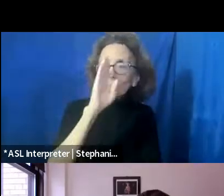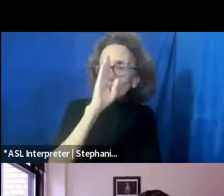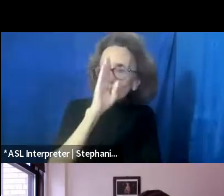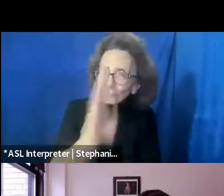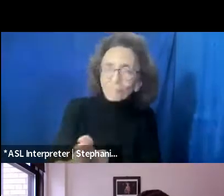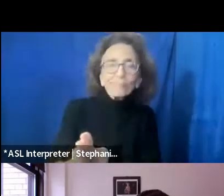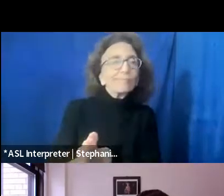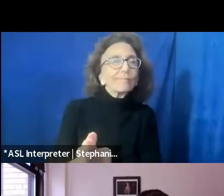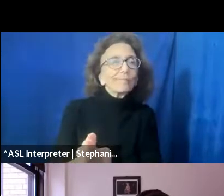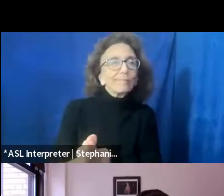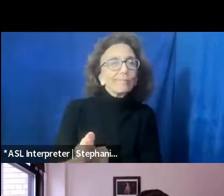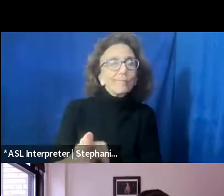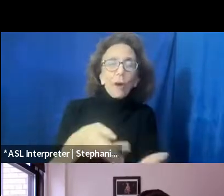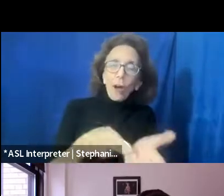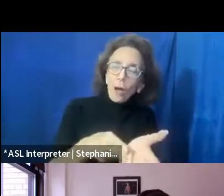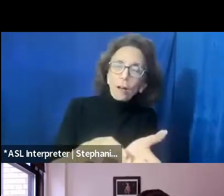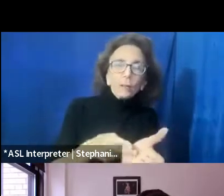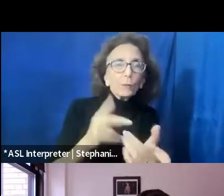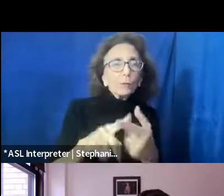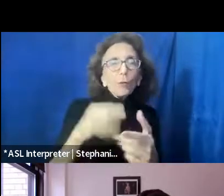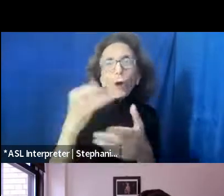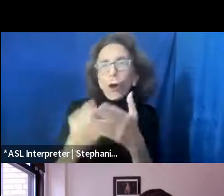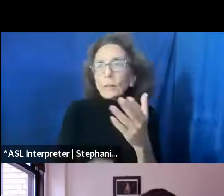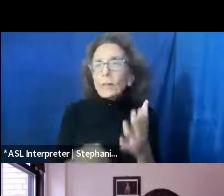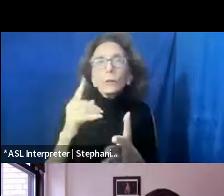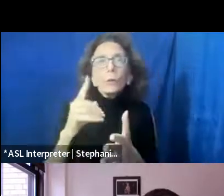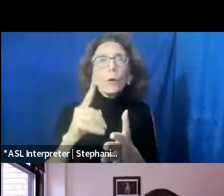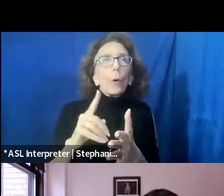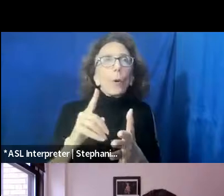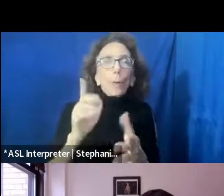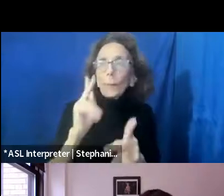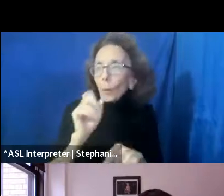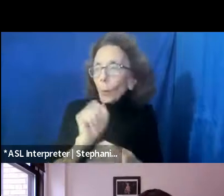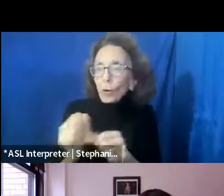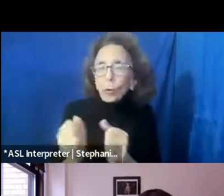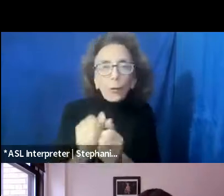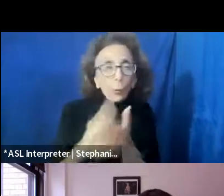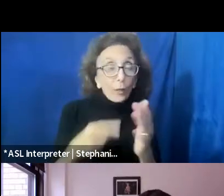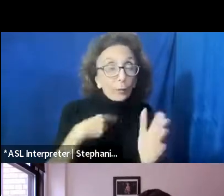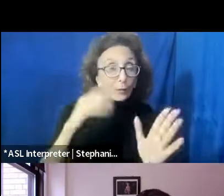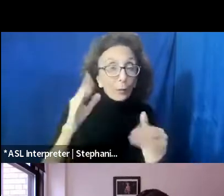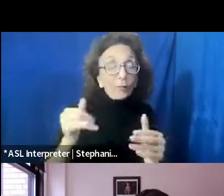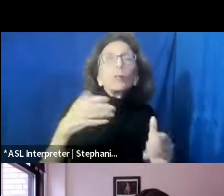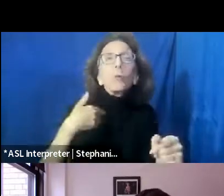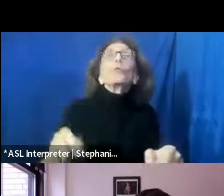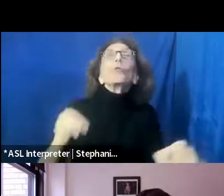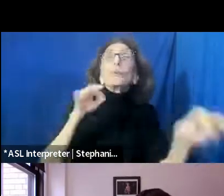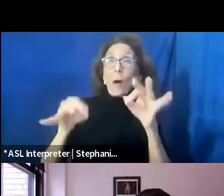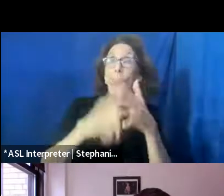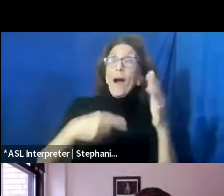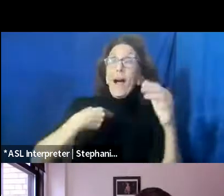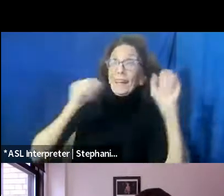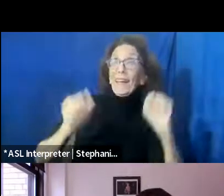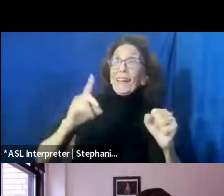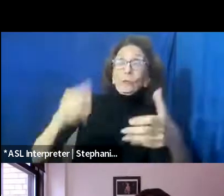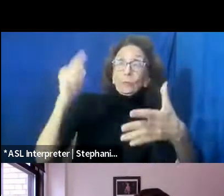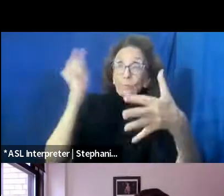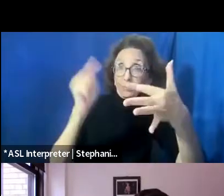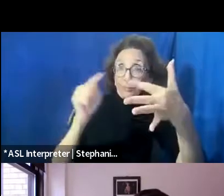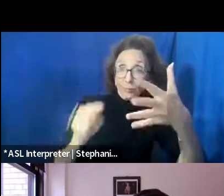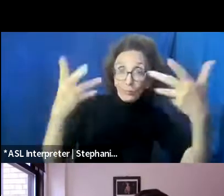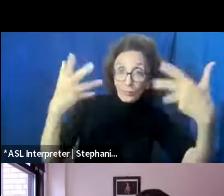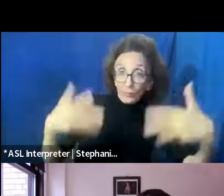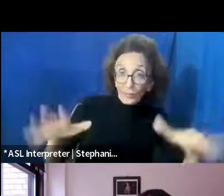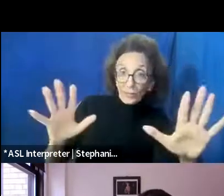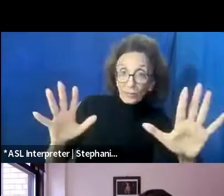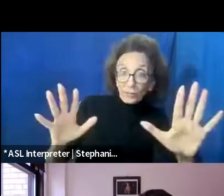your artists and who you're working with. But once you've outlined those parameters and what you are able to do,